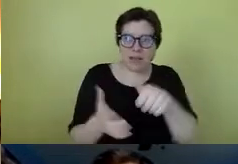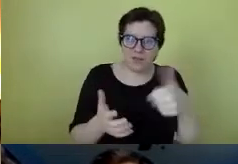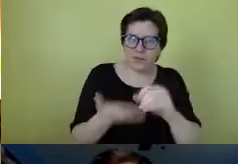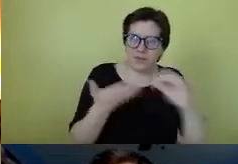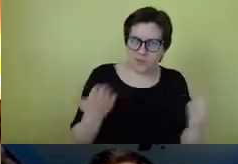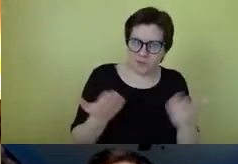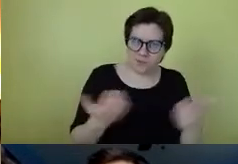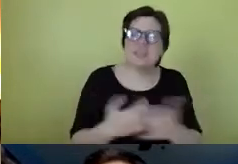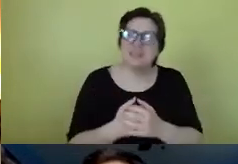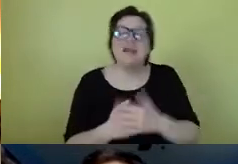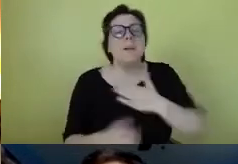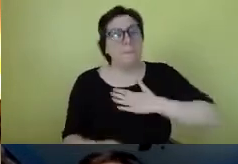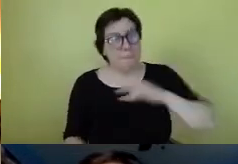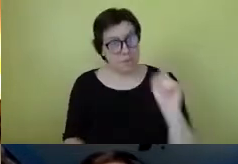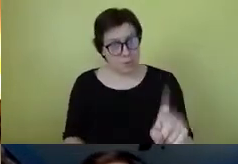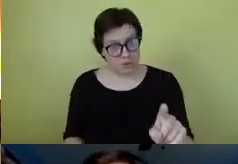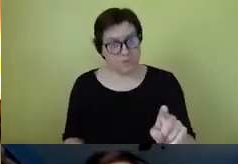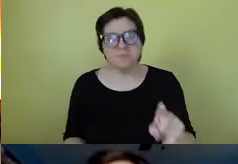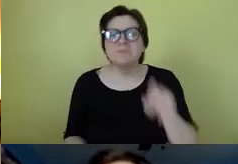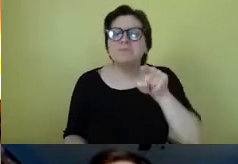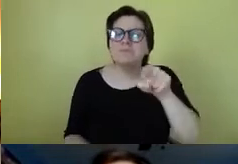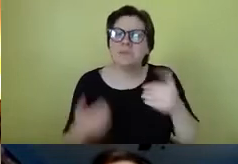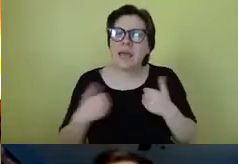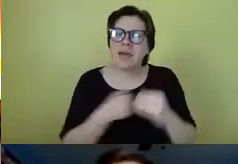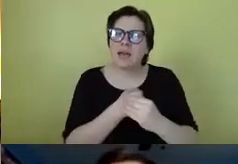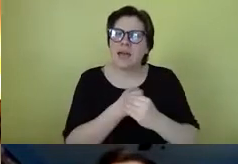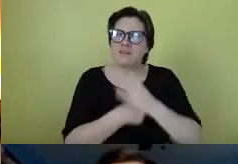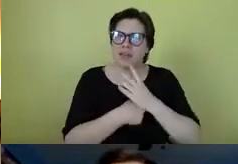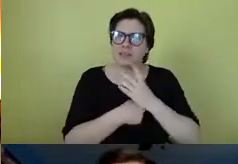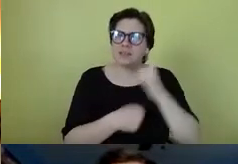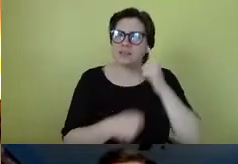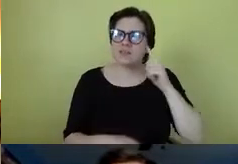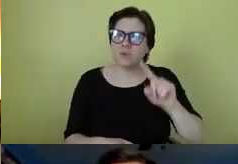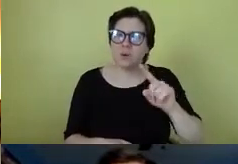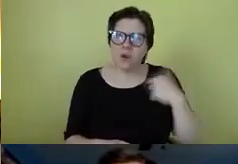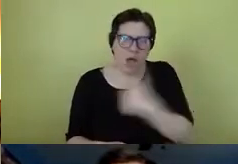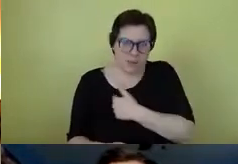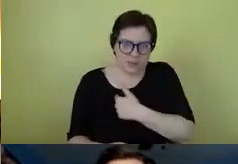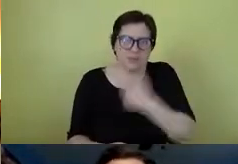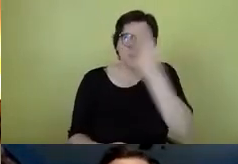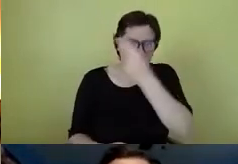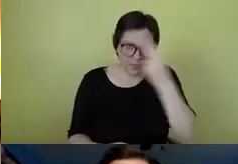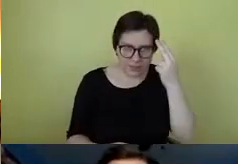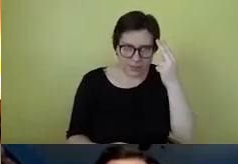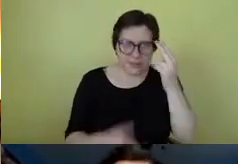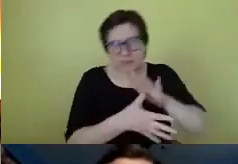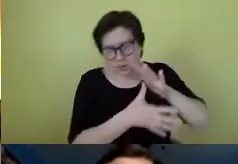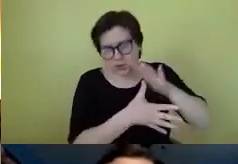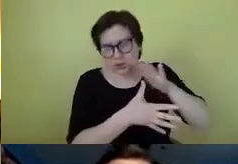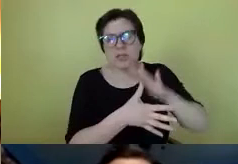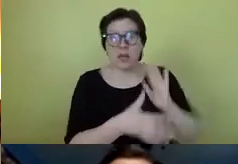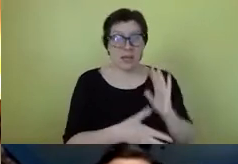my question is, what piece of advice do you have for us Catholics who and seniors who are leaving